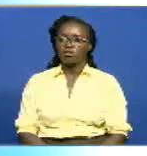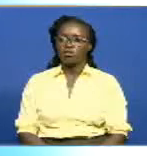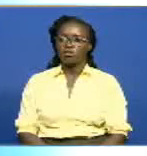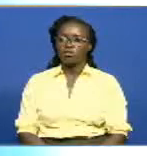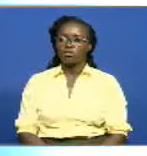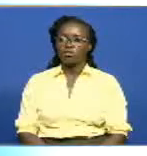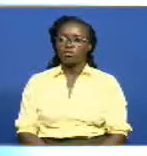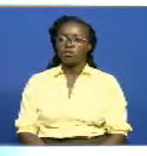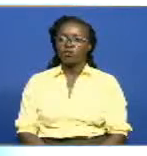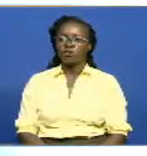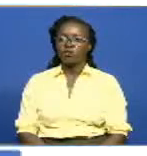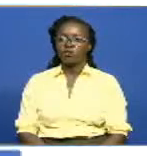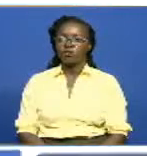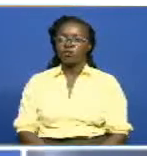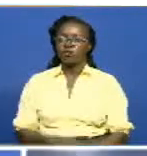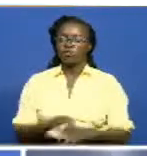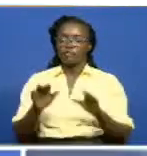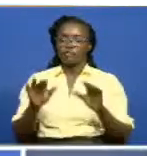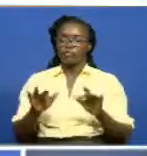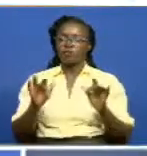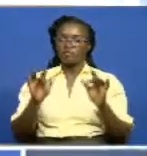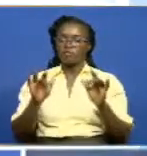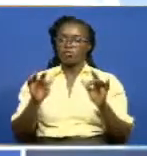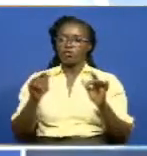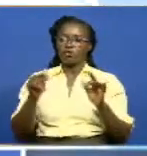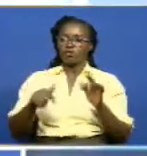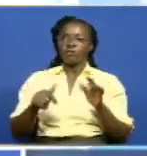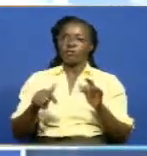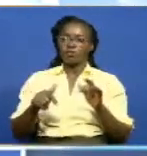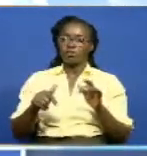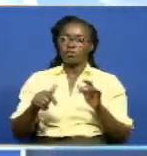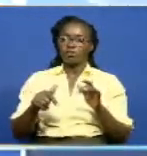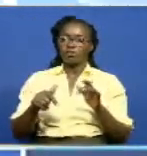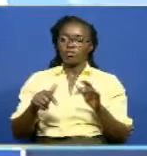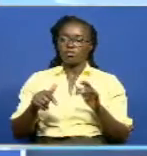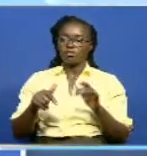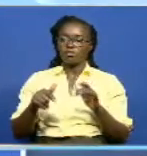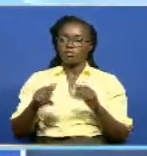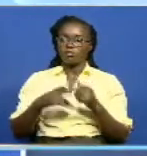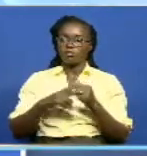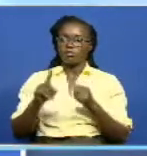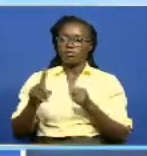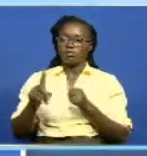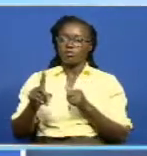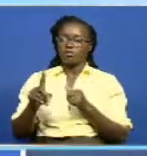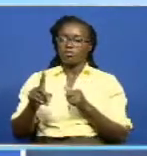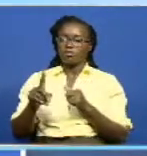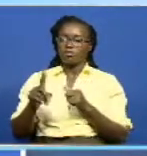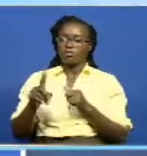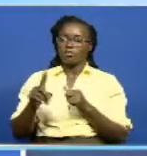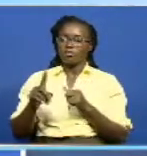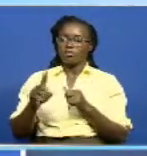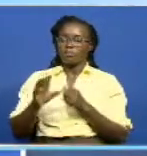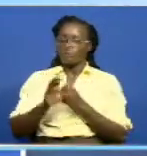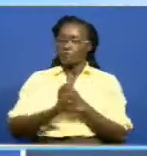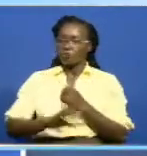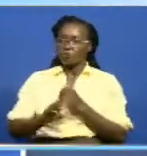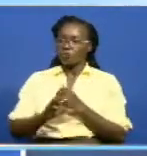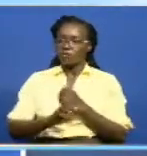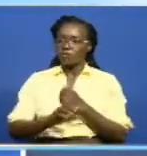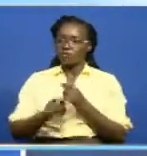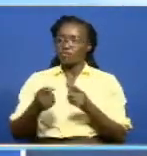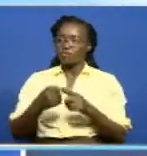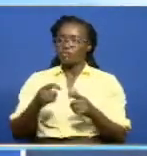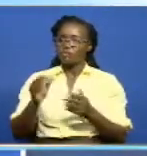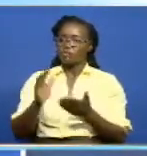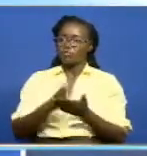The magical Kenya Open teed off today at the Par 71 Karen Country Club, with low scores coming from some